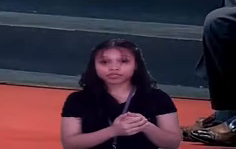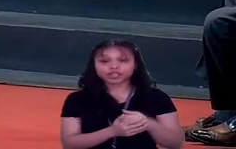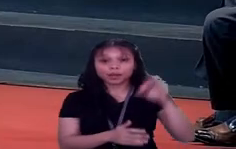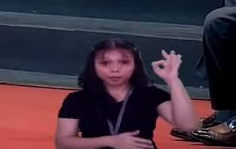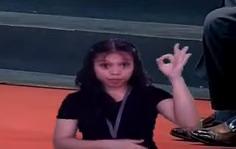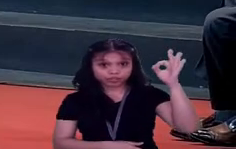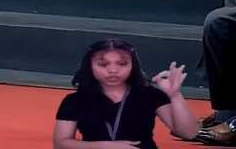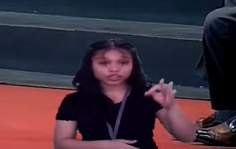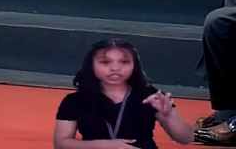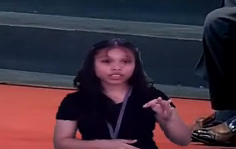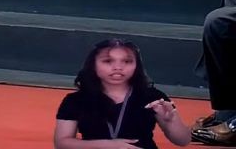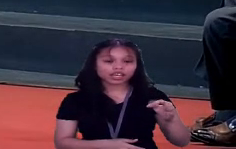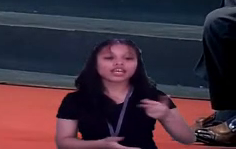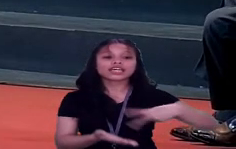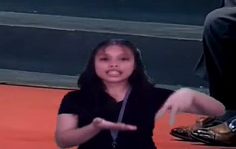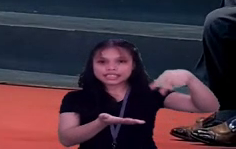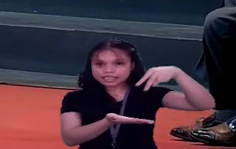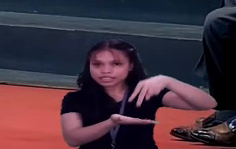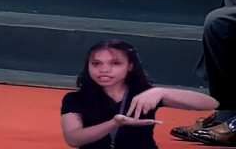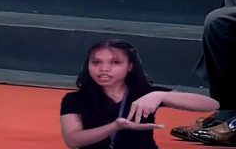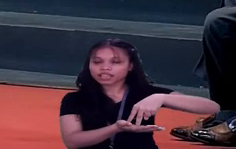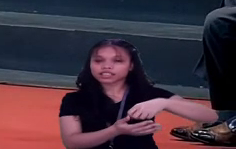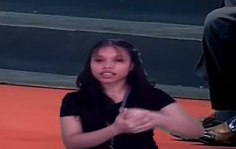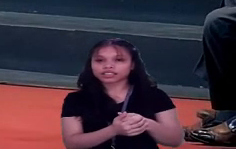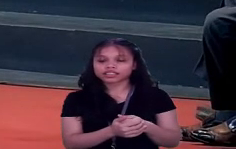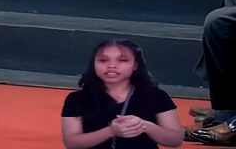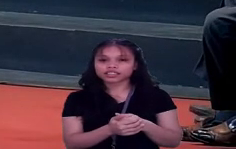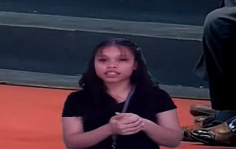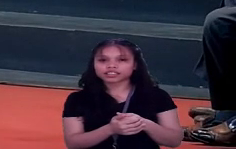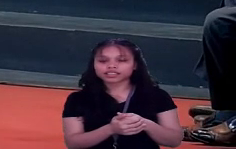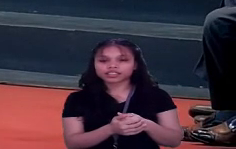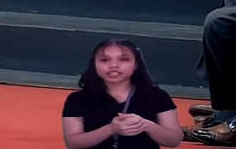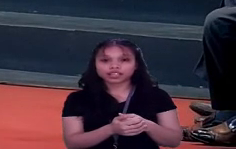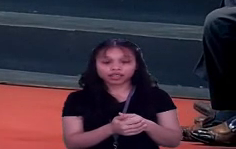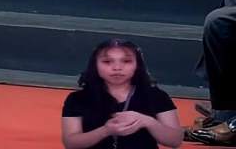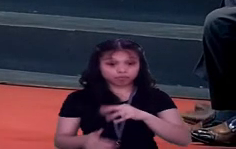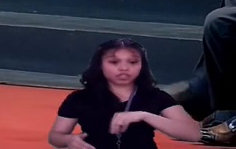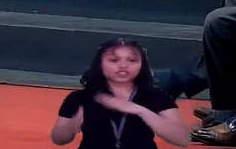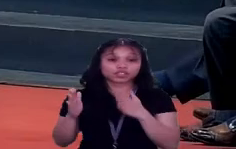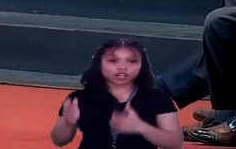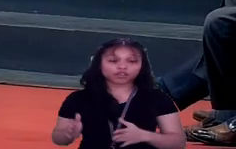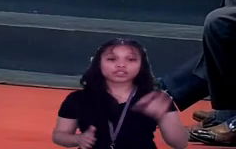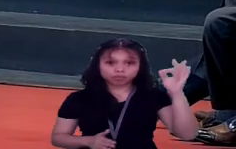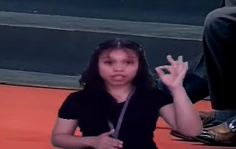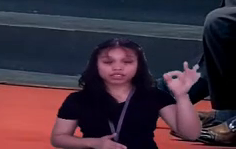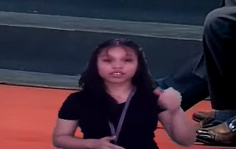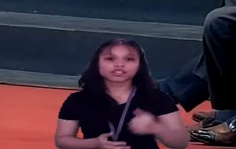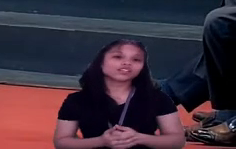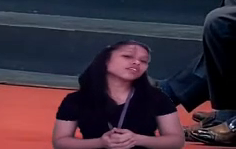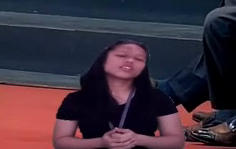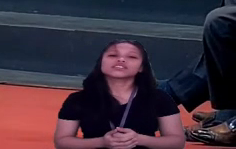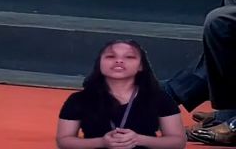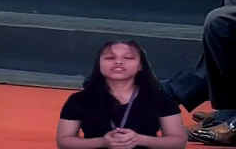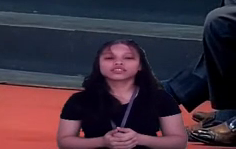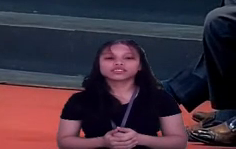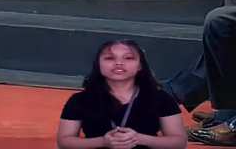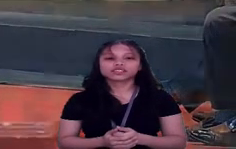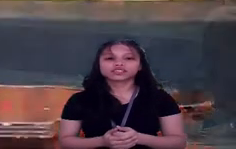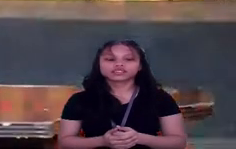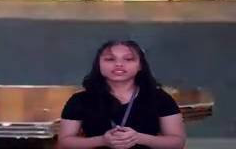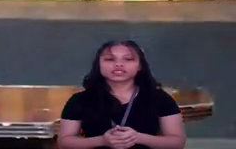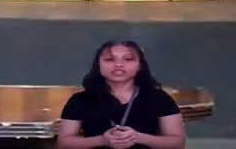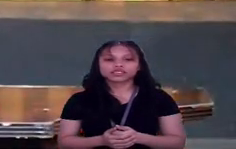after the preaching, we will have them stand here in the front. So you can be able, especially the pastors, to come and greet them, get their